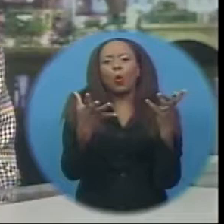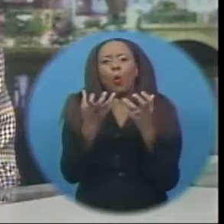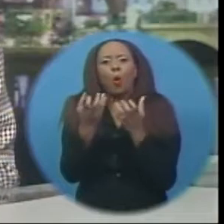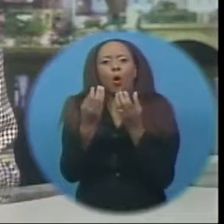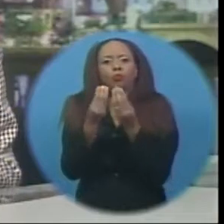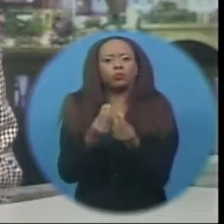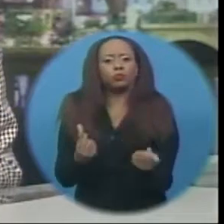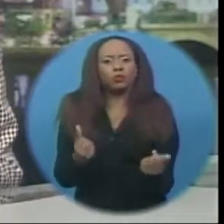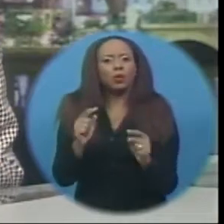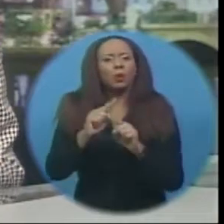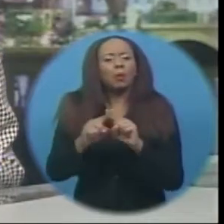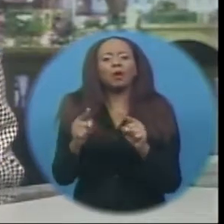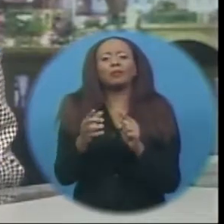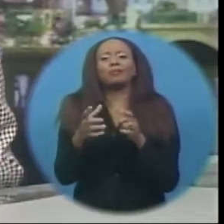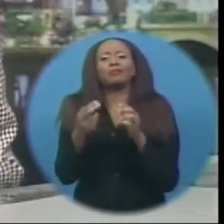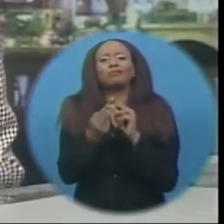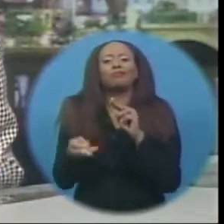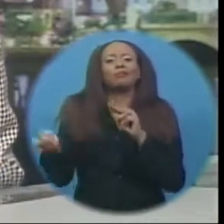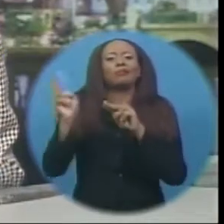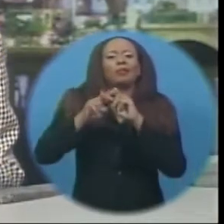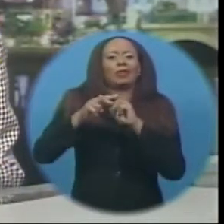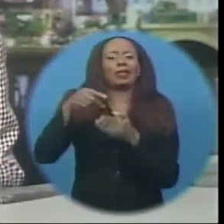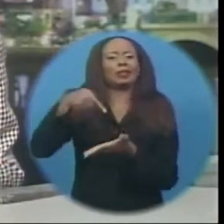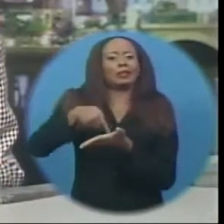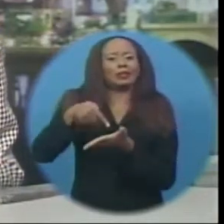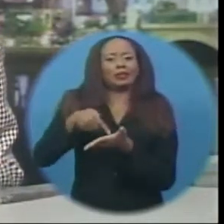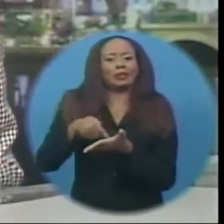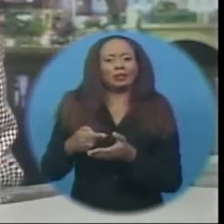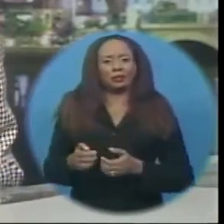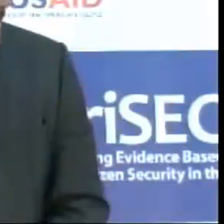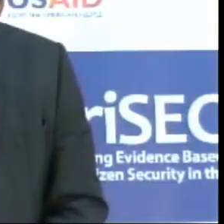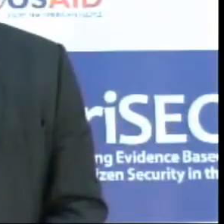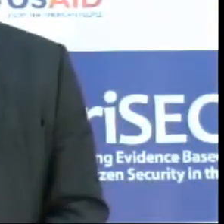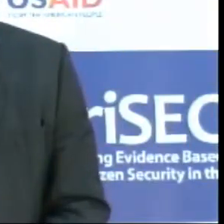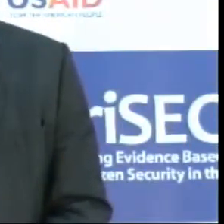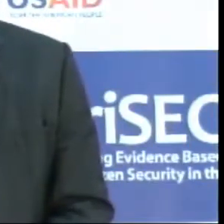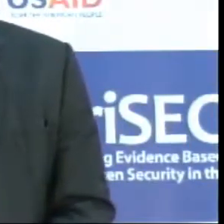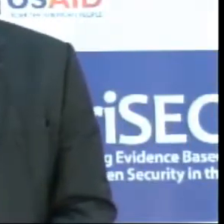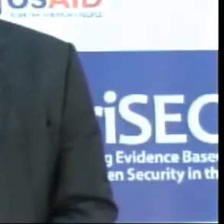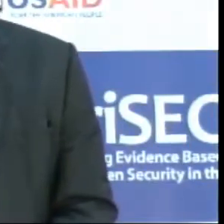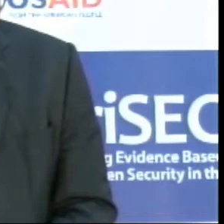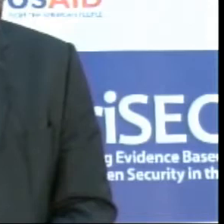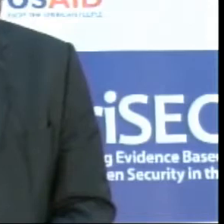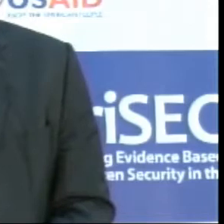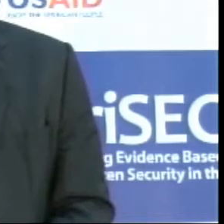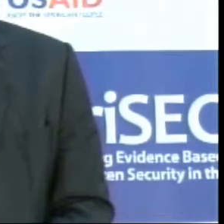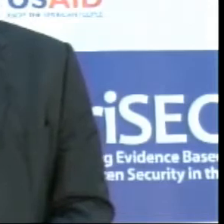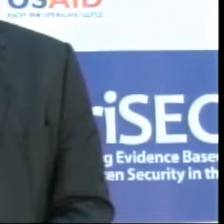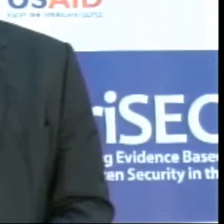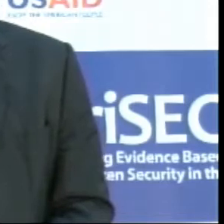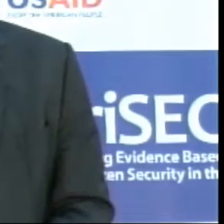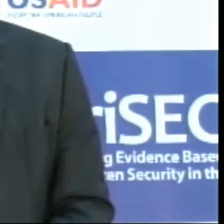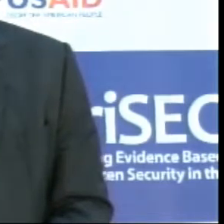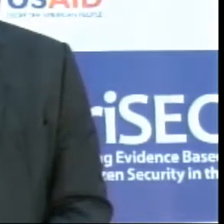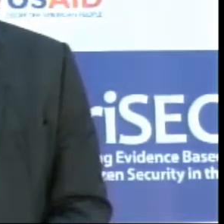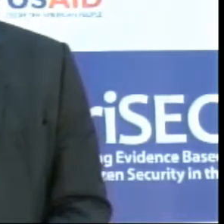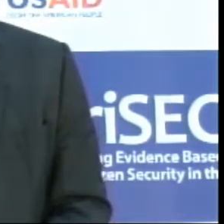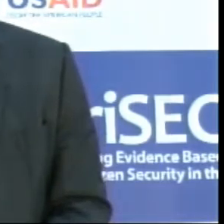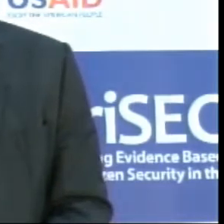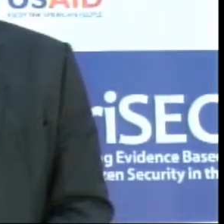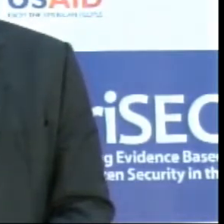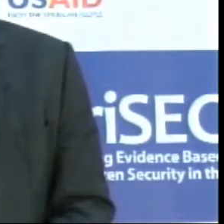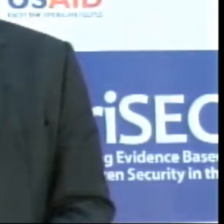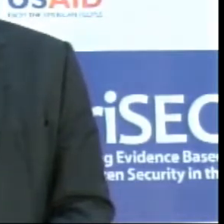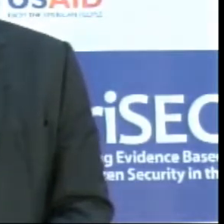being hampered as they grapple with high levels of debt. Assistance with debt reduction, the challenge of de-risking